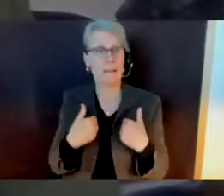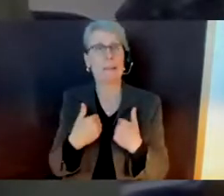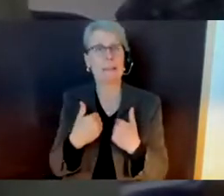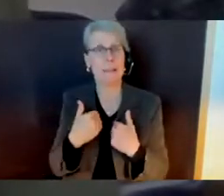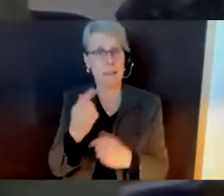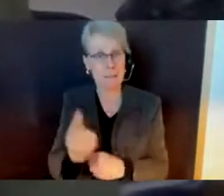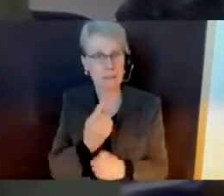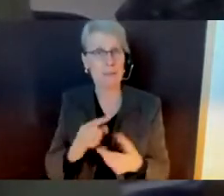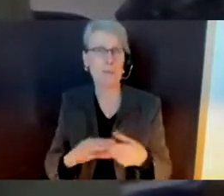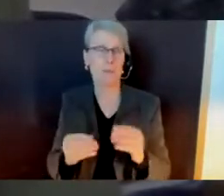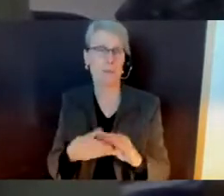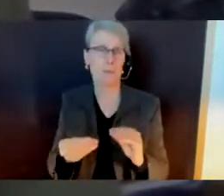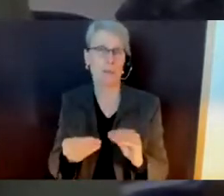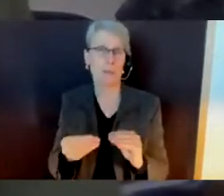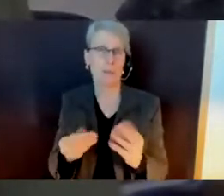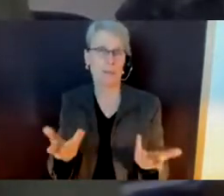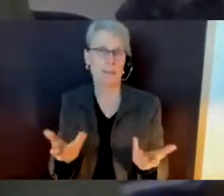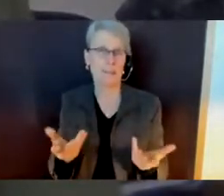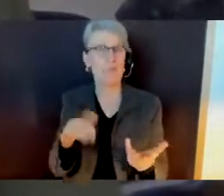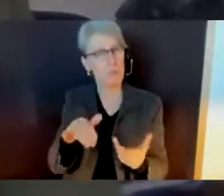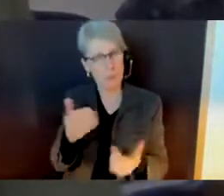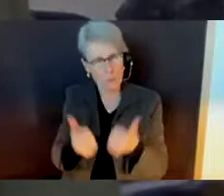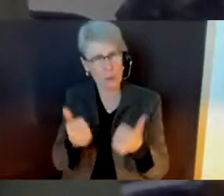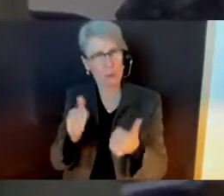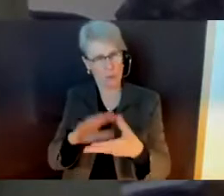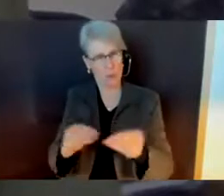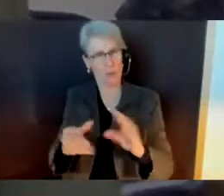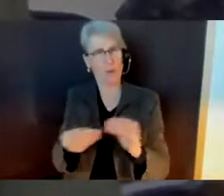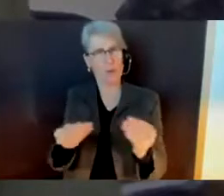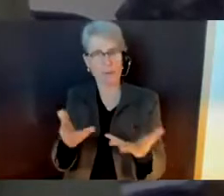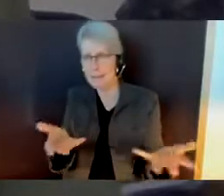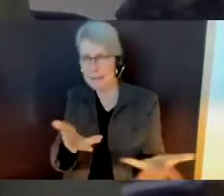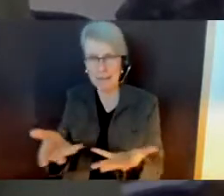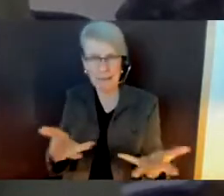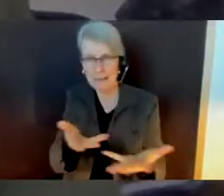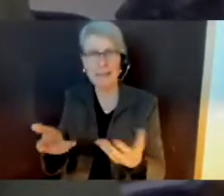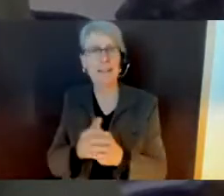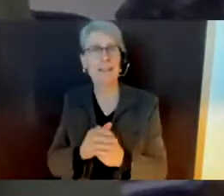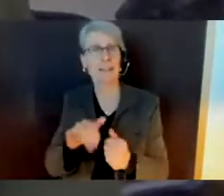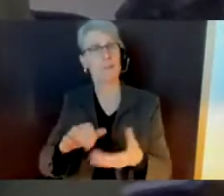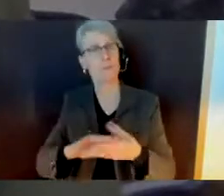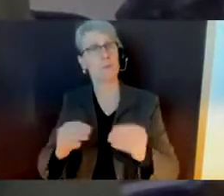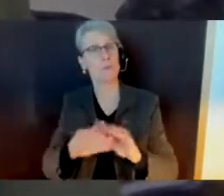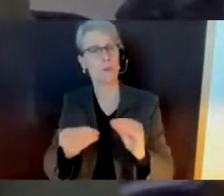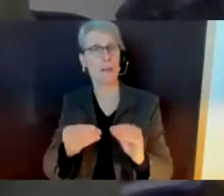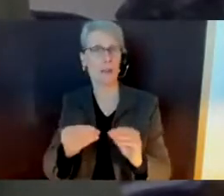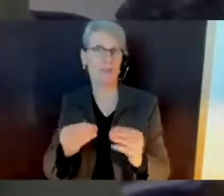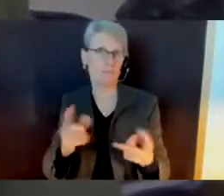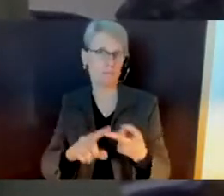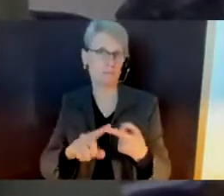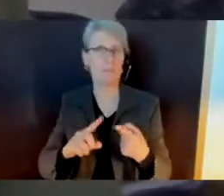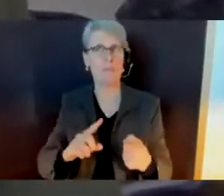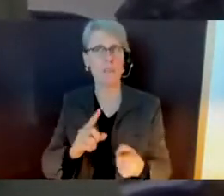story. We must determine the single story as a story of